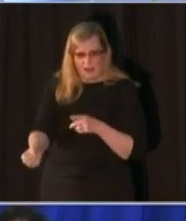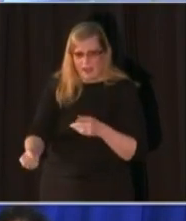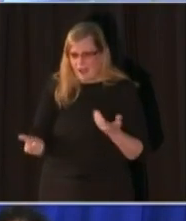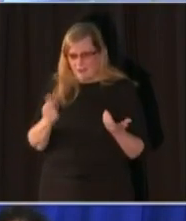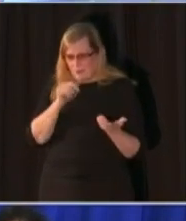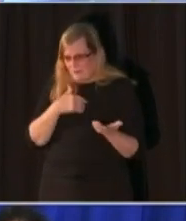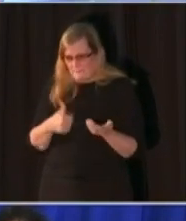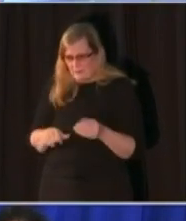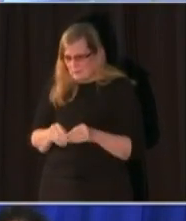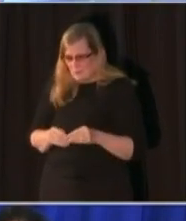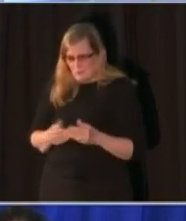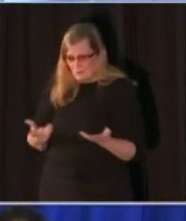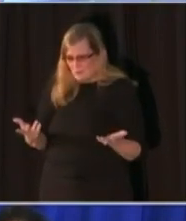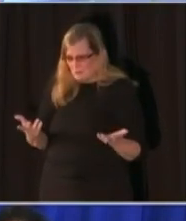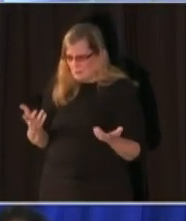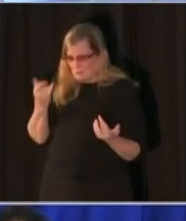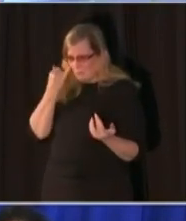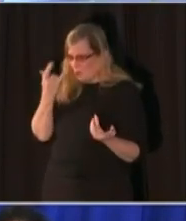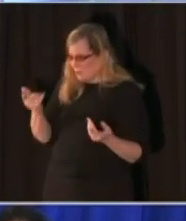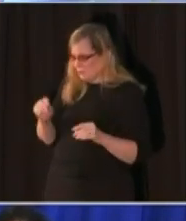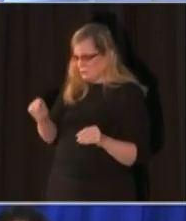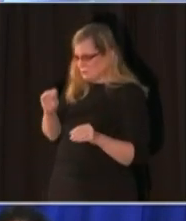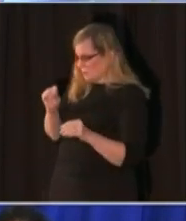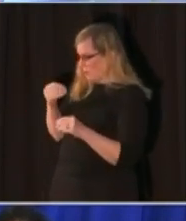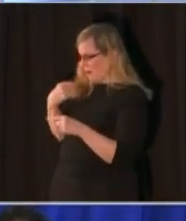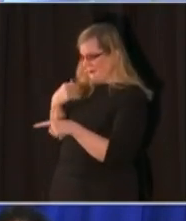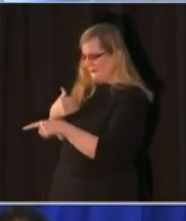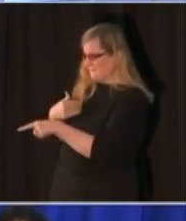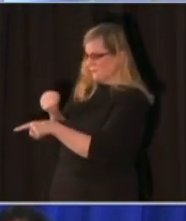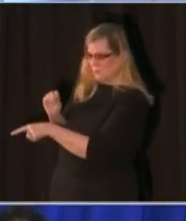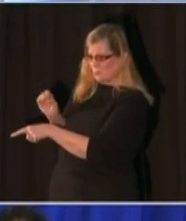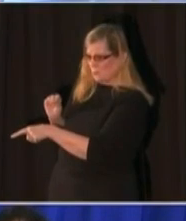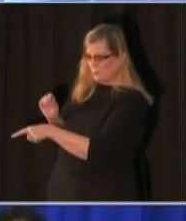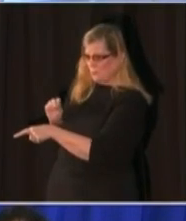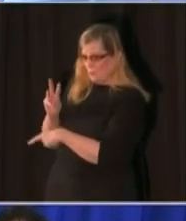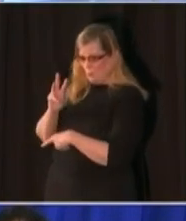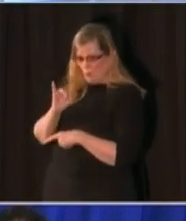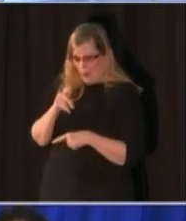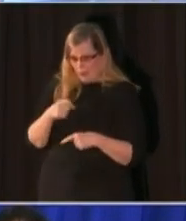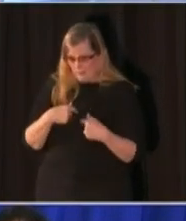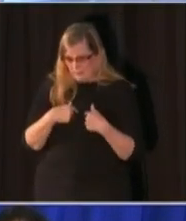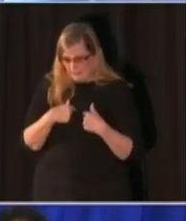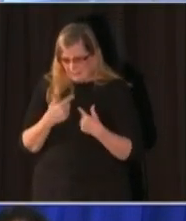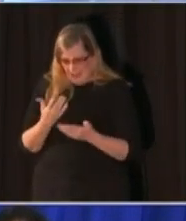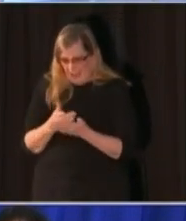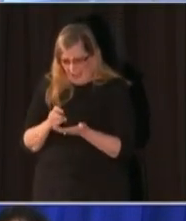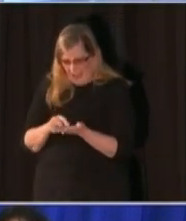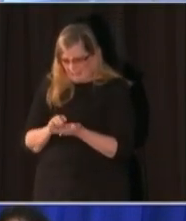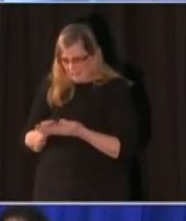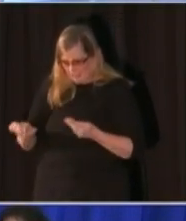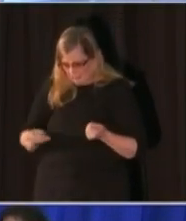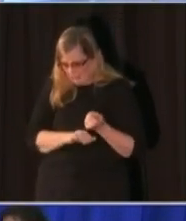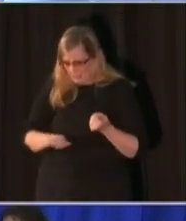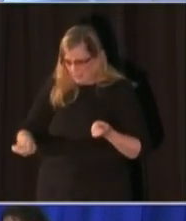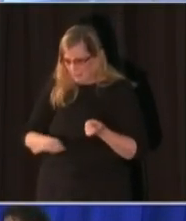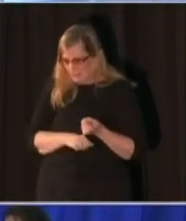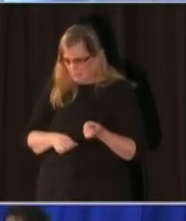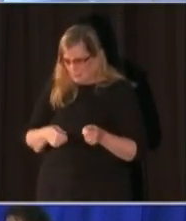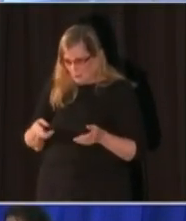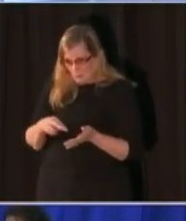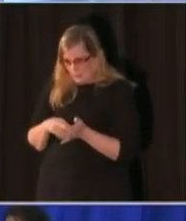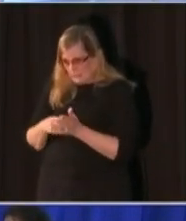stuff. Does that mean if a store does not have the wipes and sanitizers at the front door, they cannot open? That means that they need to have